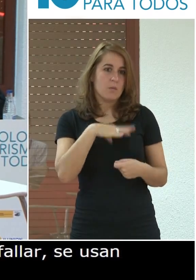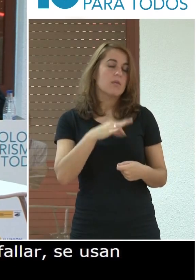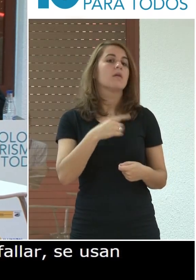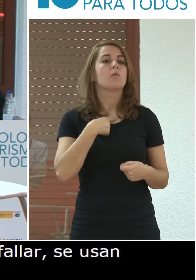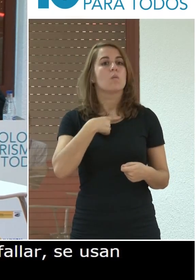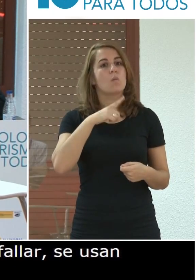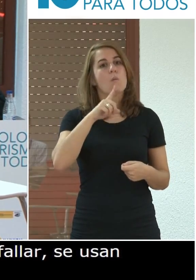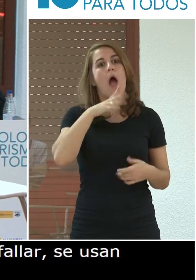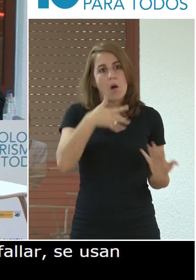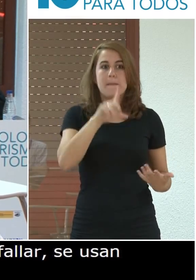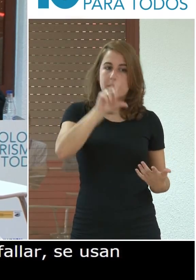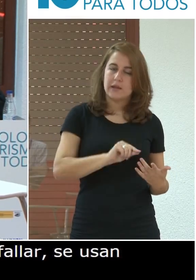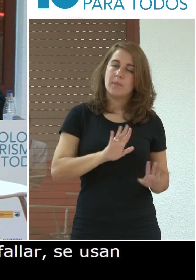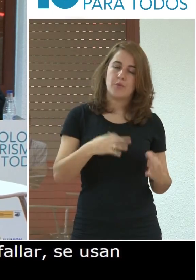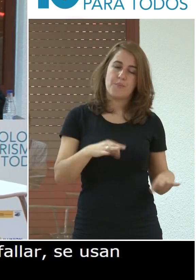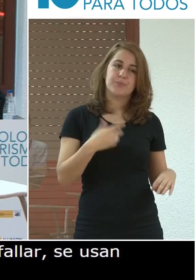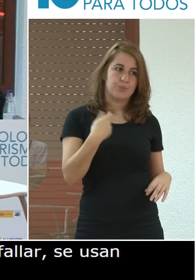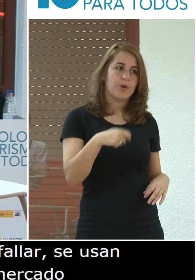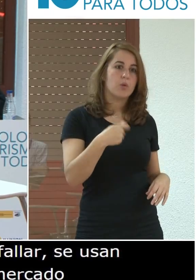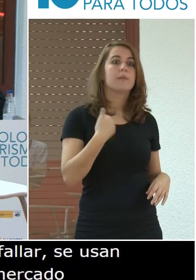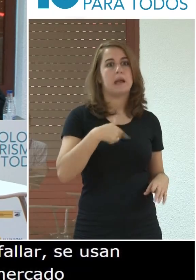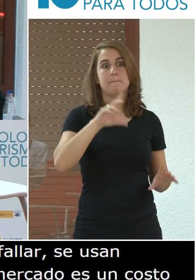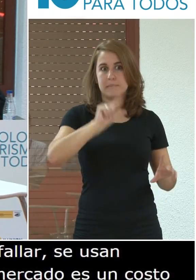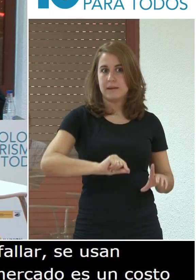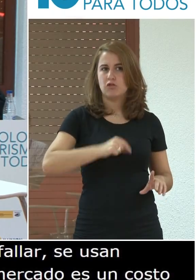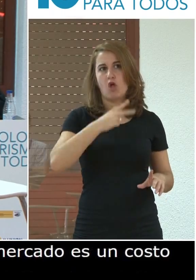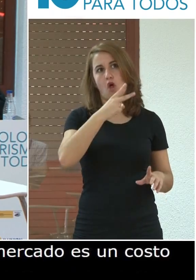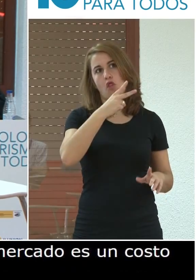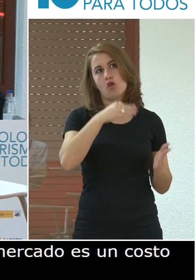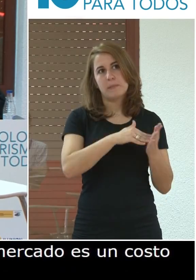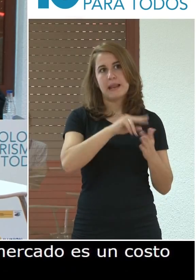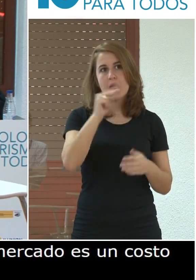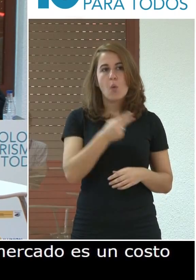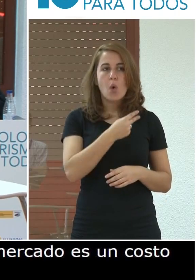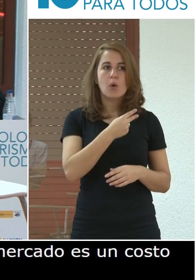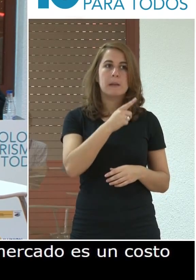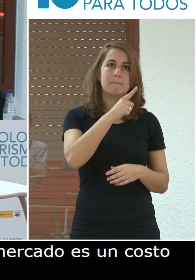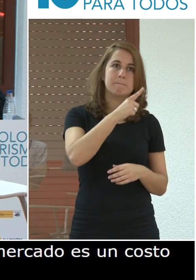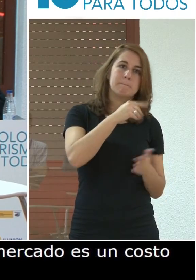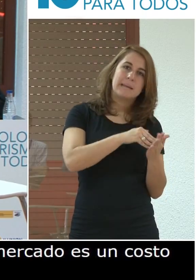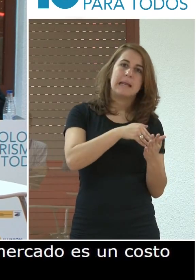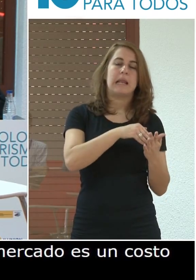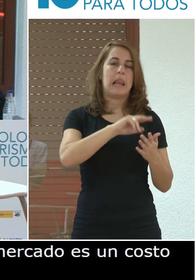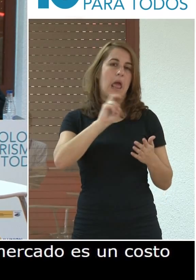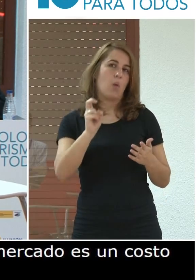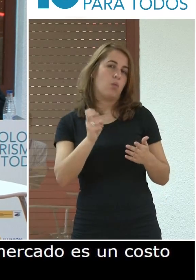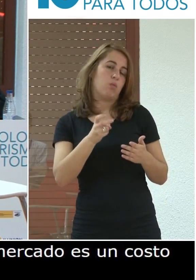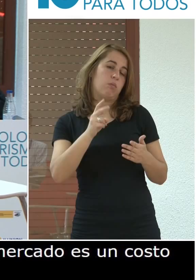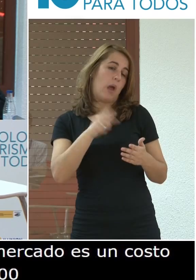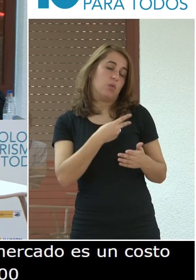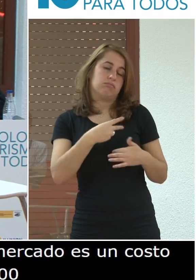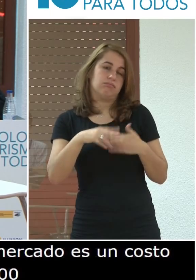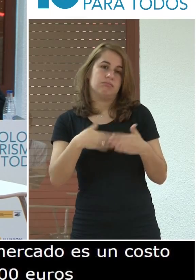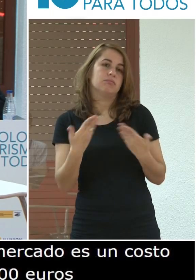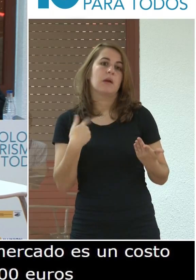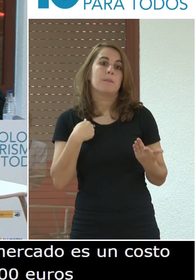are available on the market. The price has come down, but they tend to be expensive. They cost about 2,000 euros, and they can detect